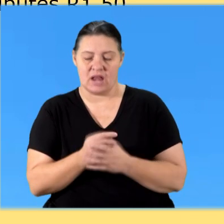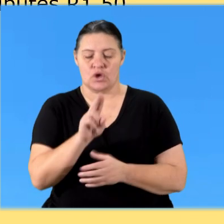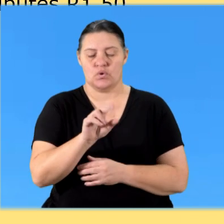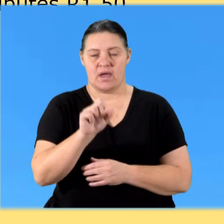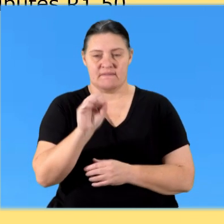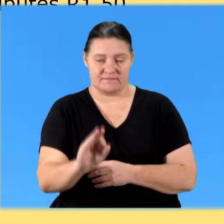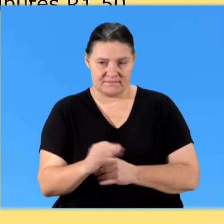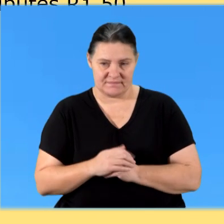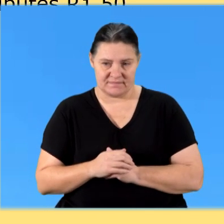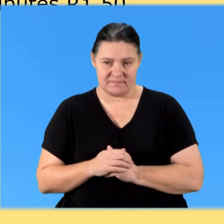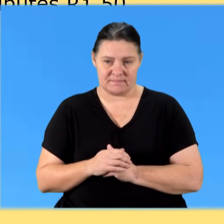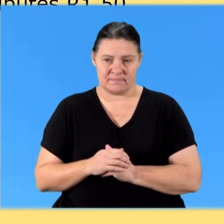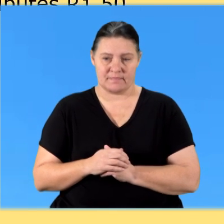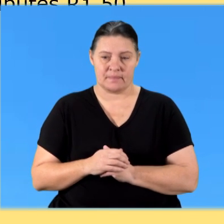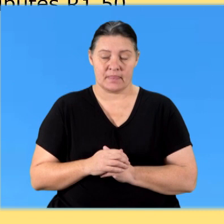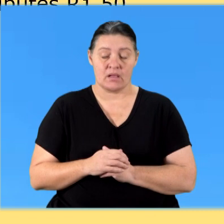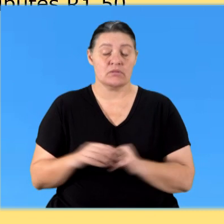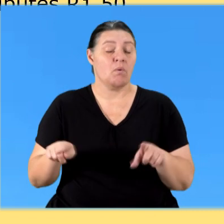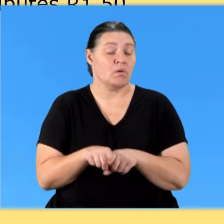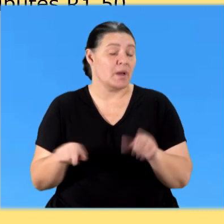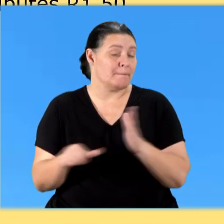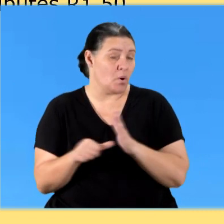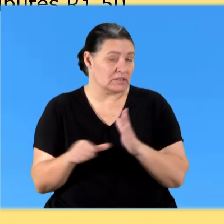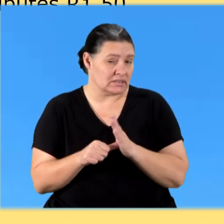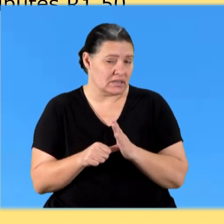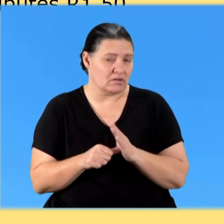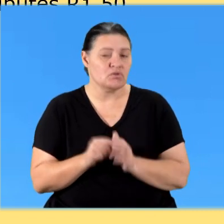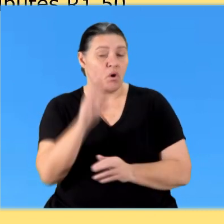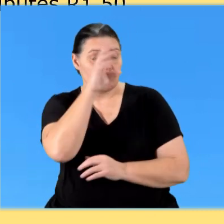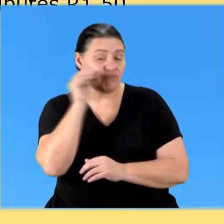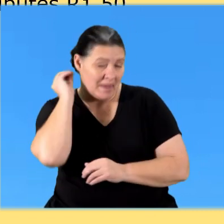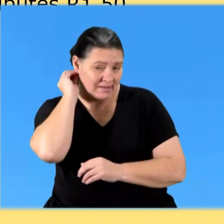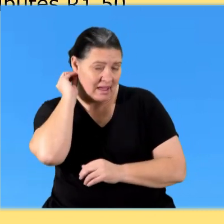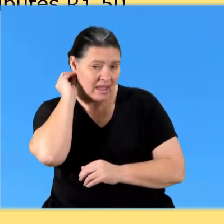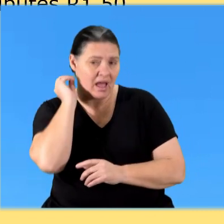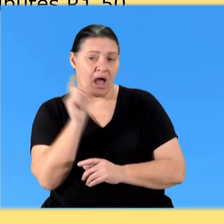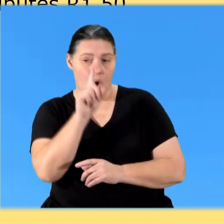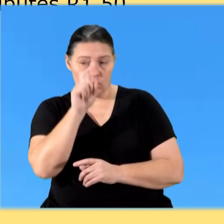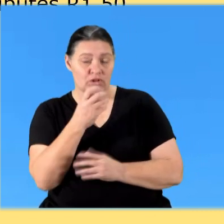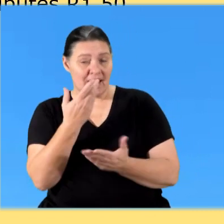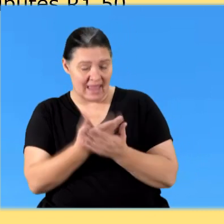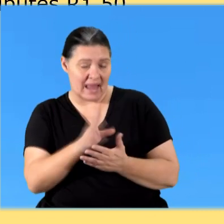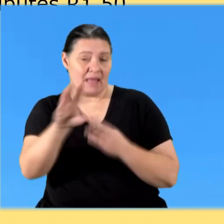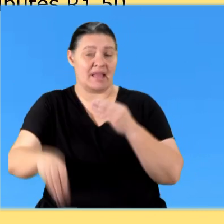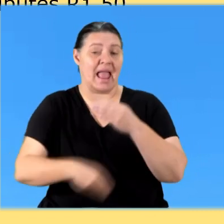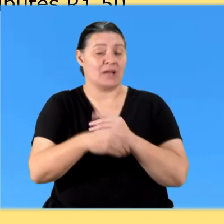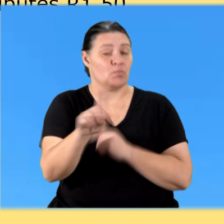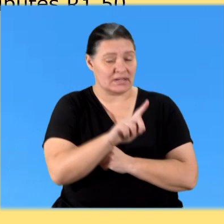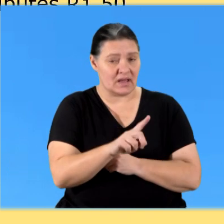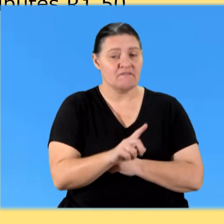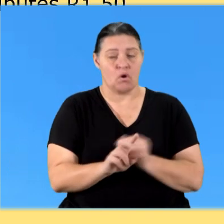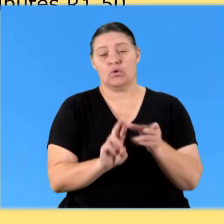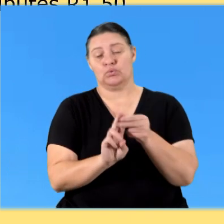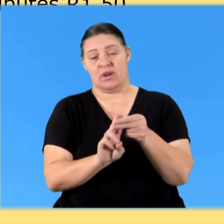our UIF. It is very important that you also remember that in questions, they can also bring